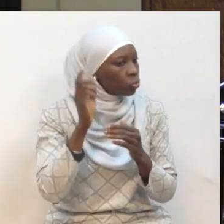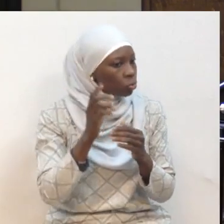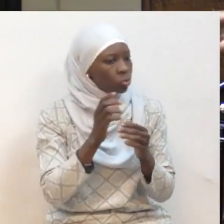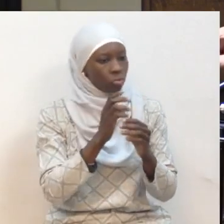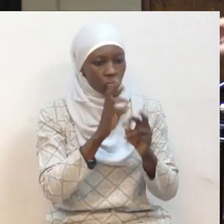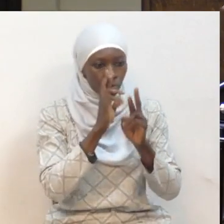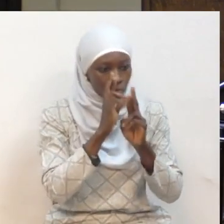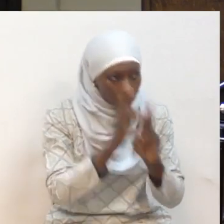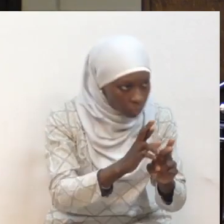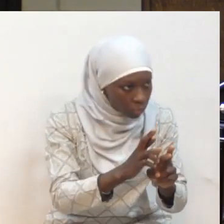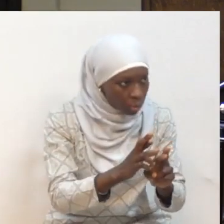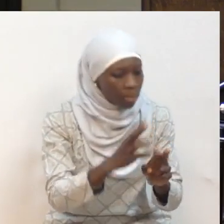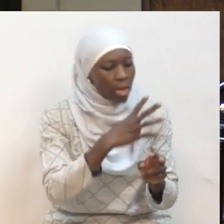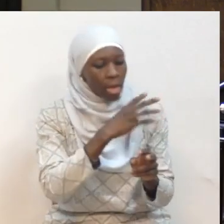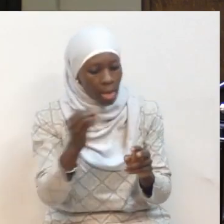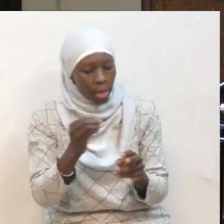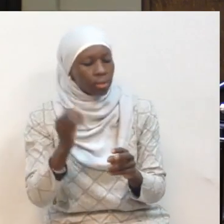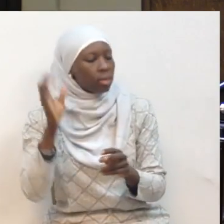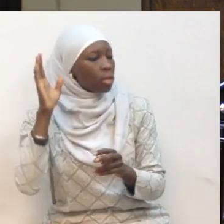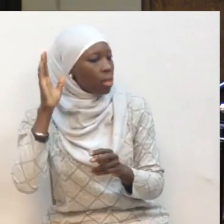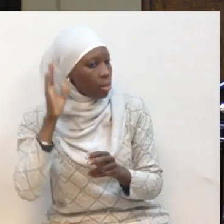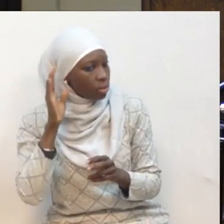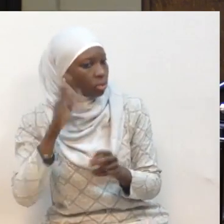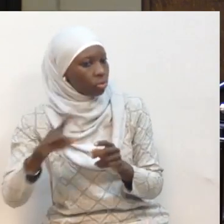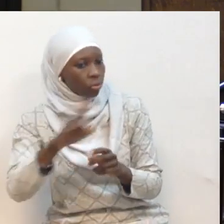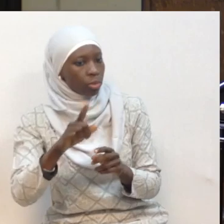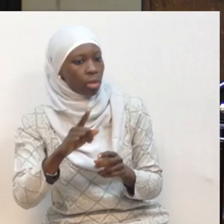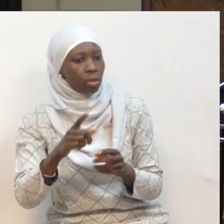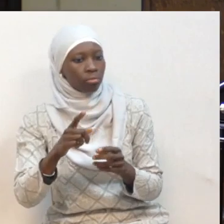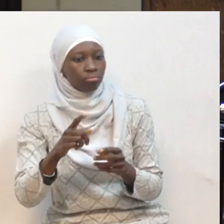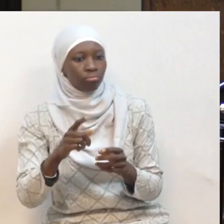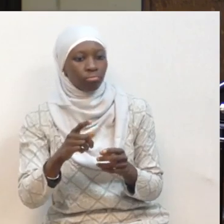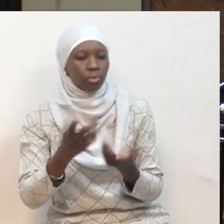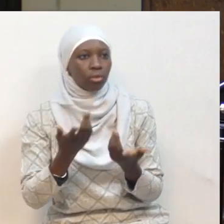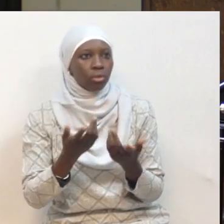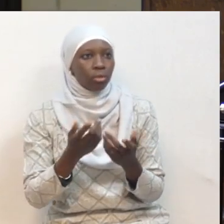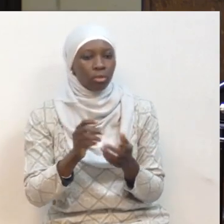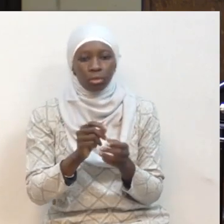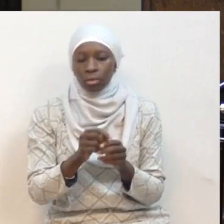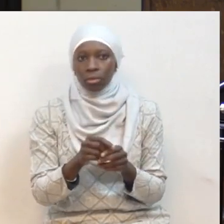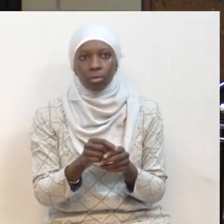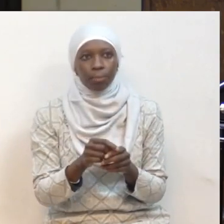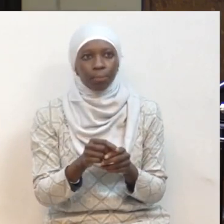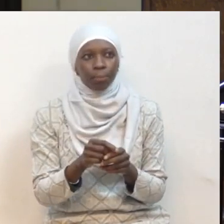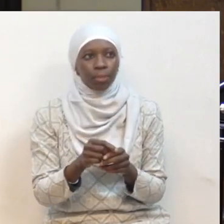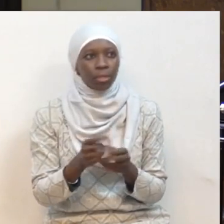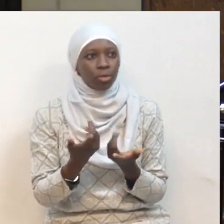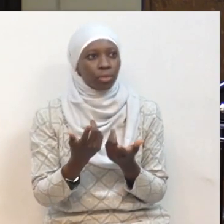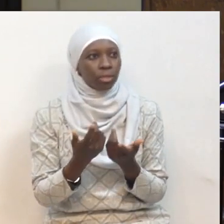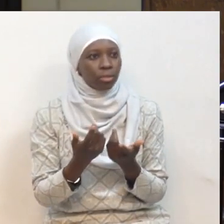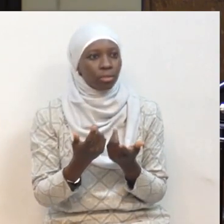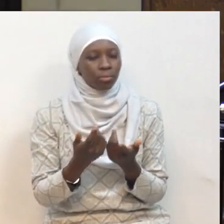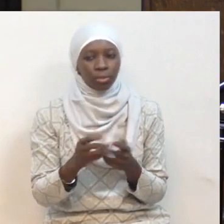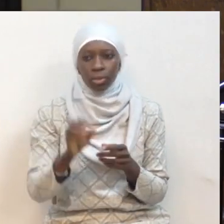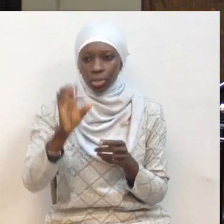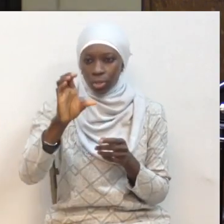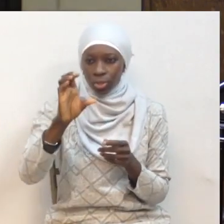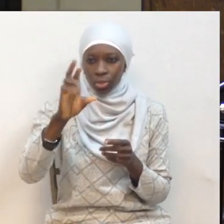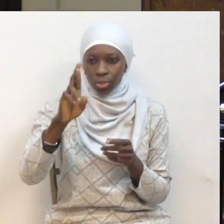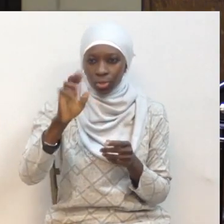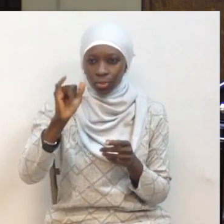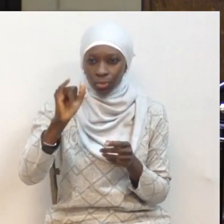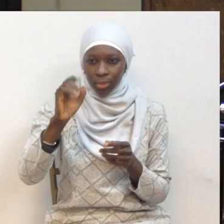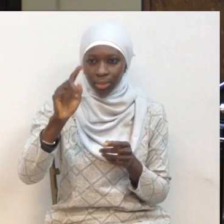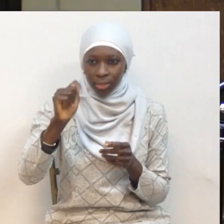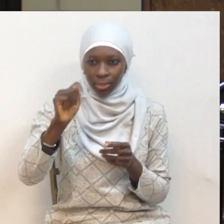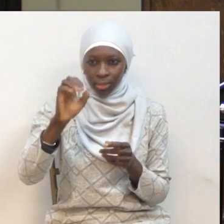knew that this doesn't look fair on the surface, But does it look good? Allah says it